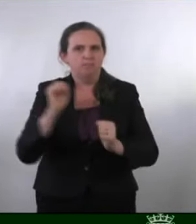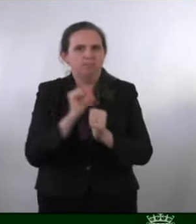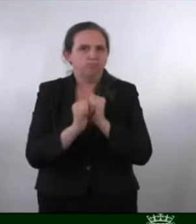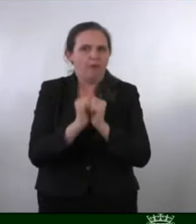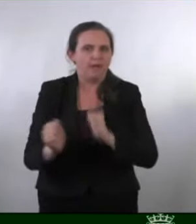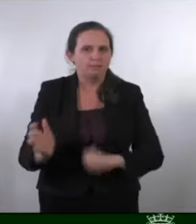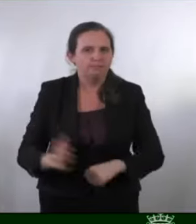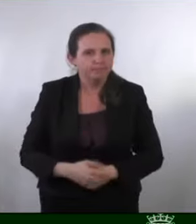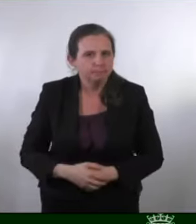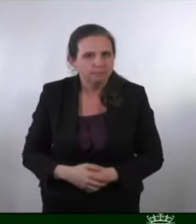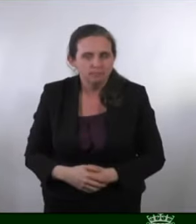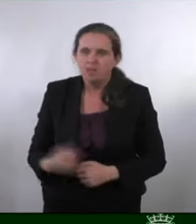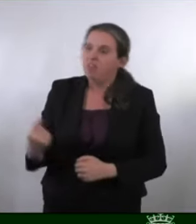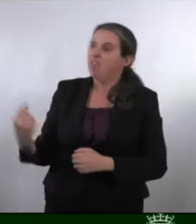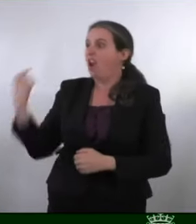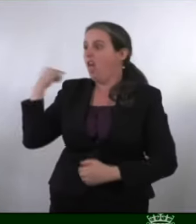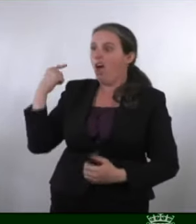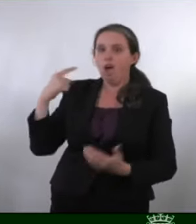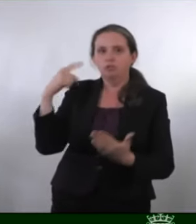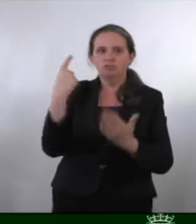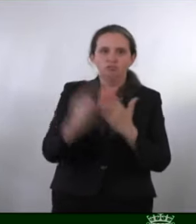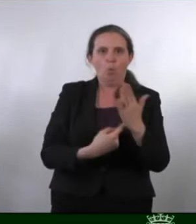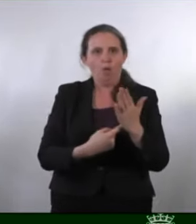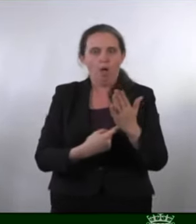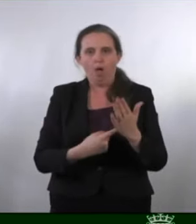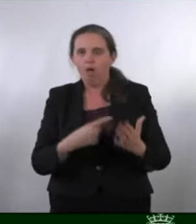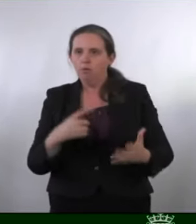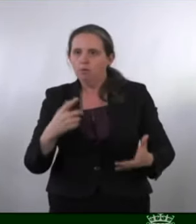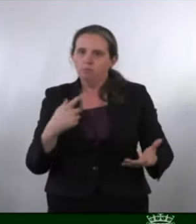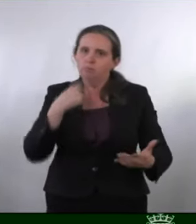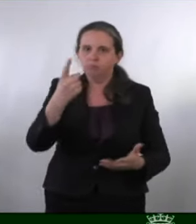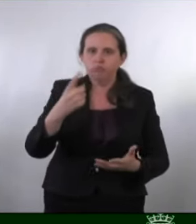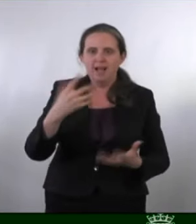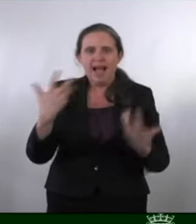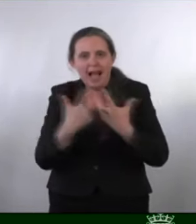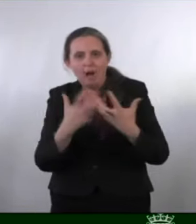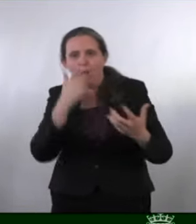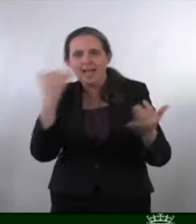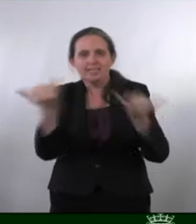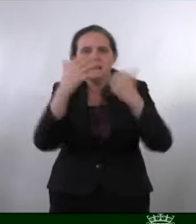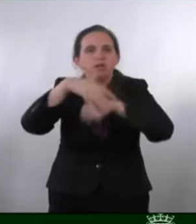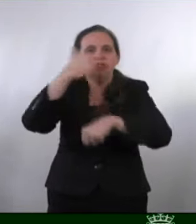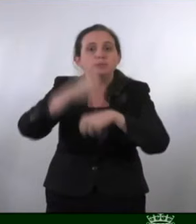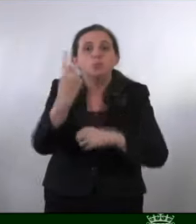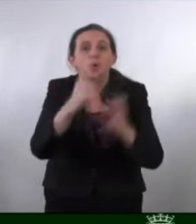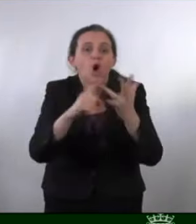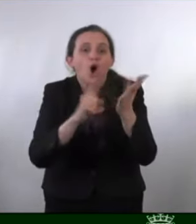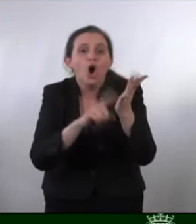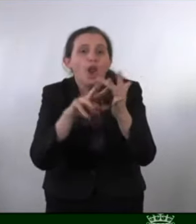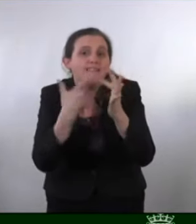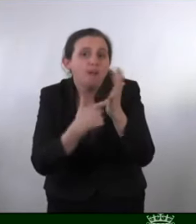not celebrate Christmas was Oliver Cromwell. It didn't end well, did it?